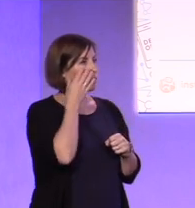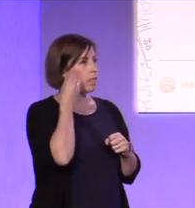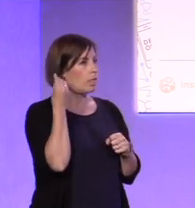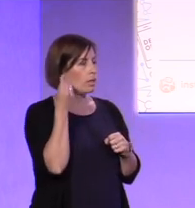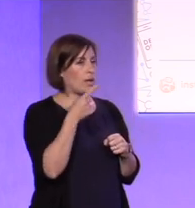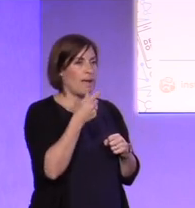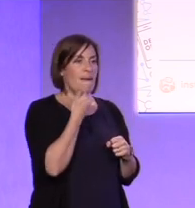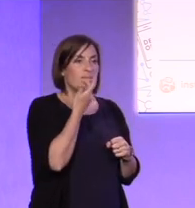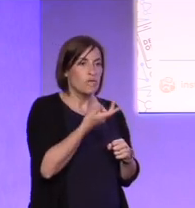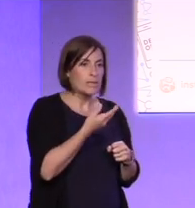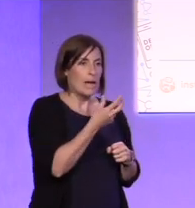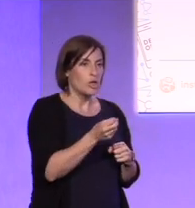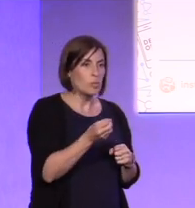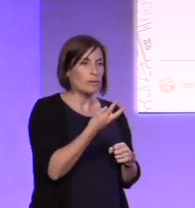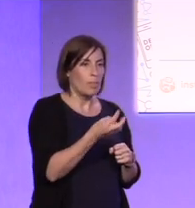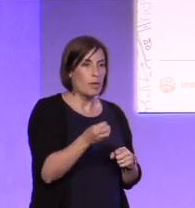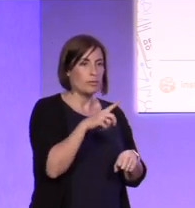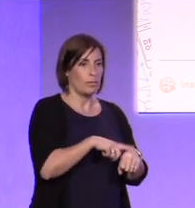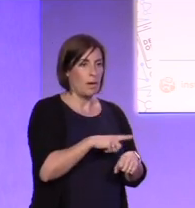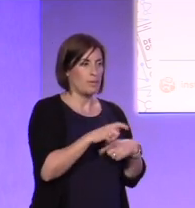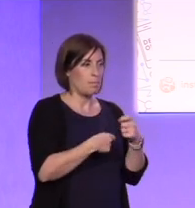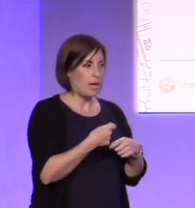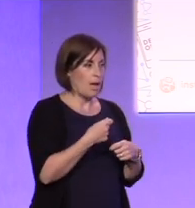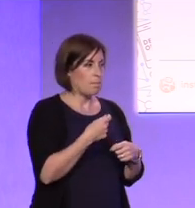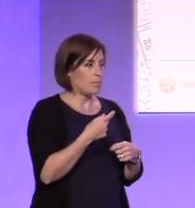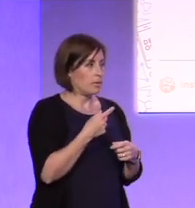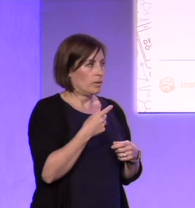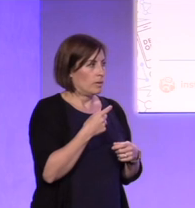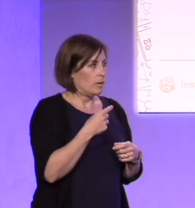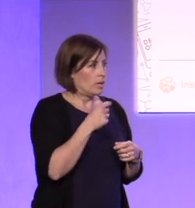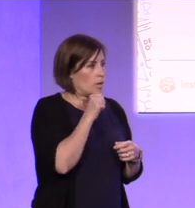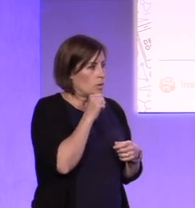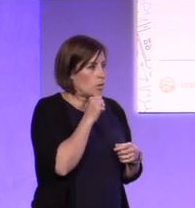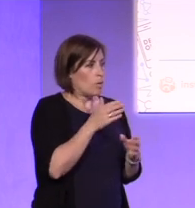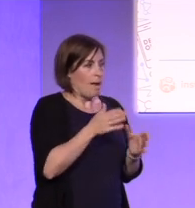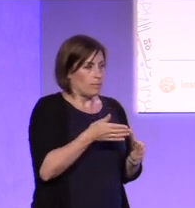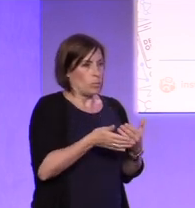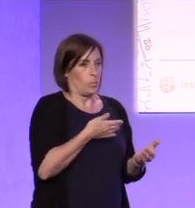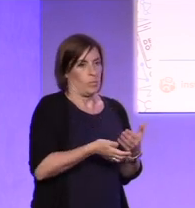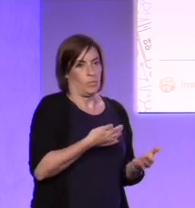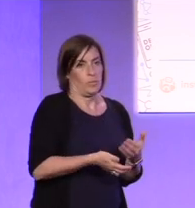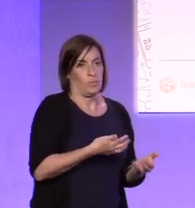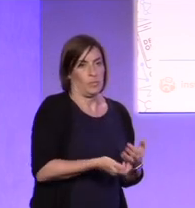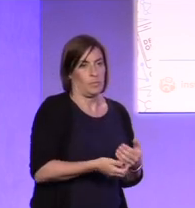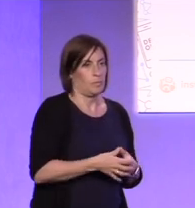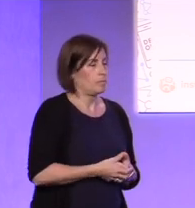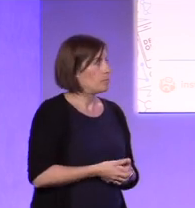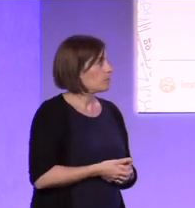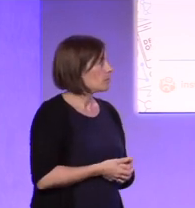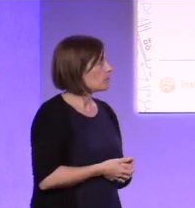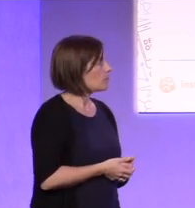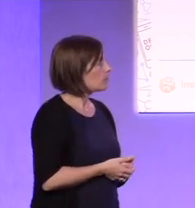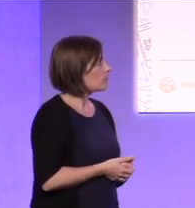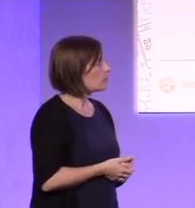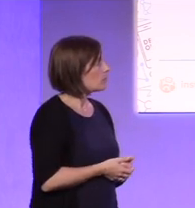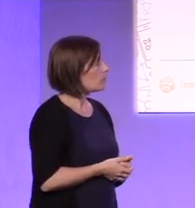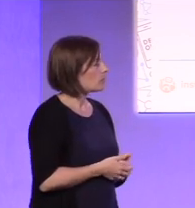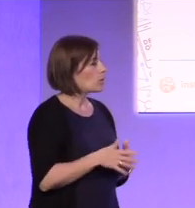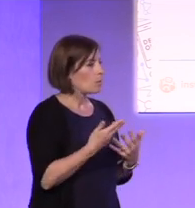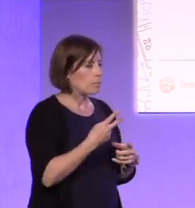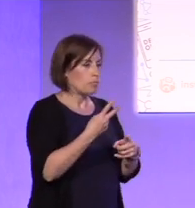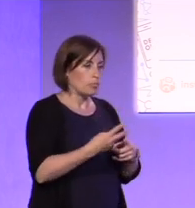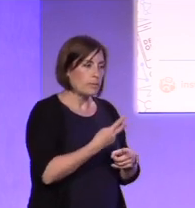per day, that pain is going to become so acute that you can't help but do something about it. And that is exactly what we did.